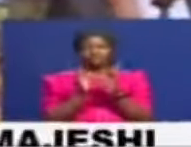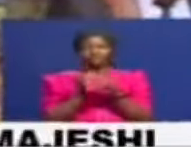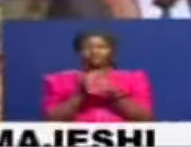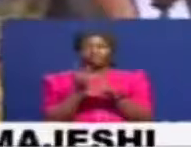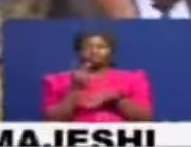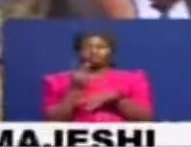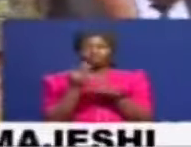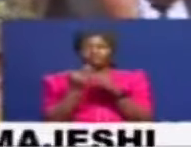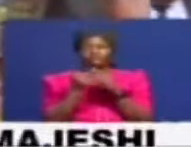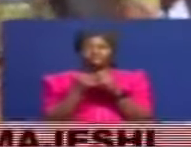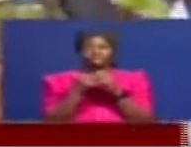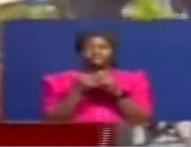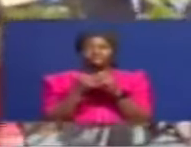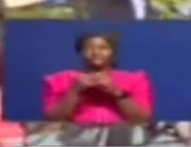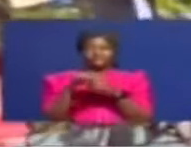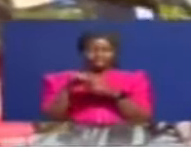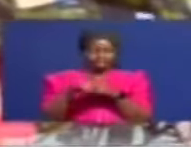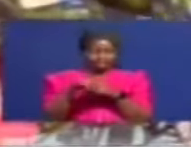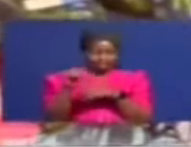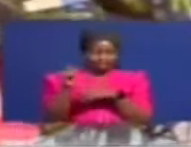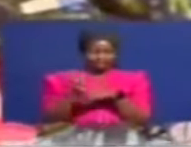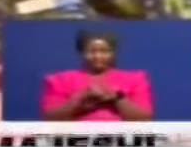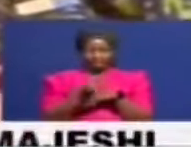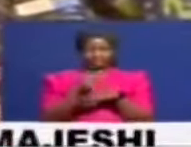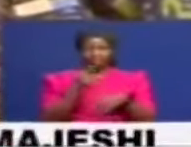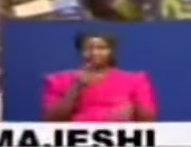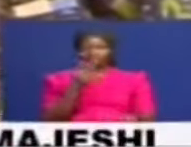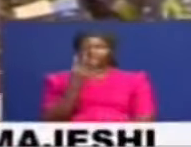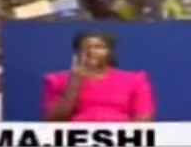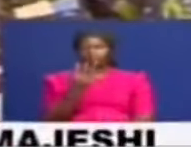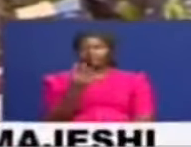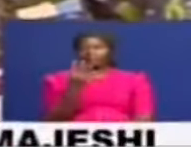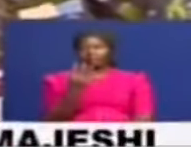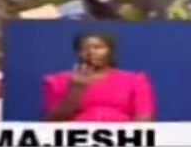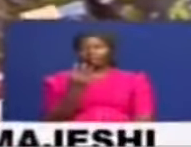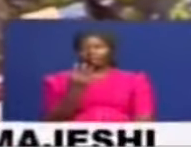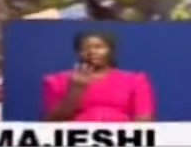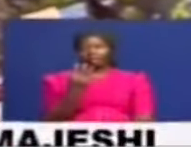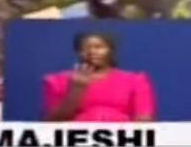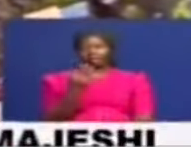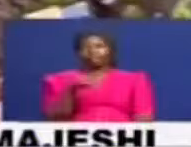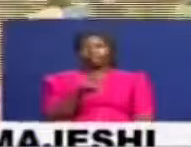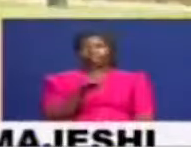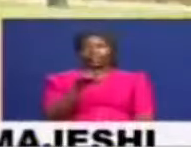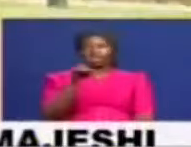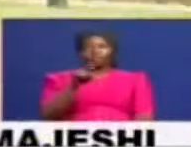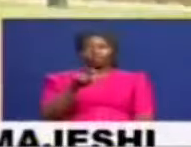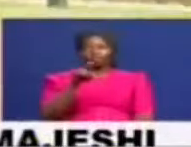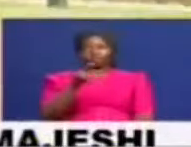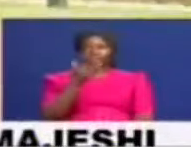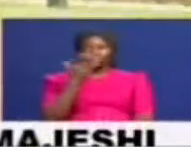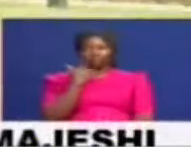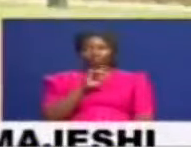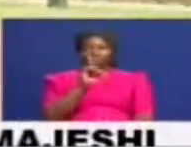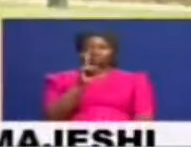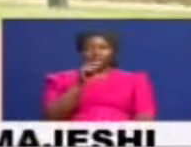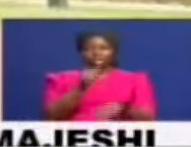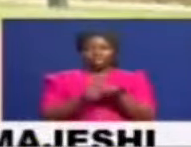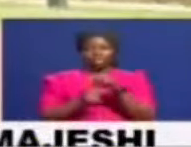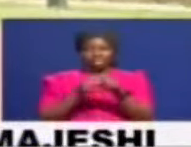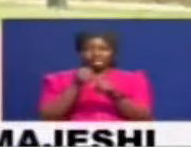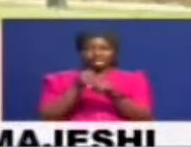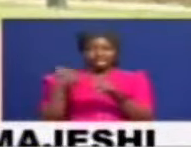Sports Complex as the exercise, that is the military honors and memorial service, takes